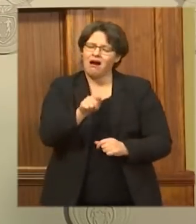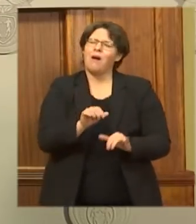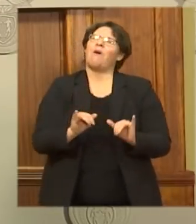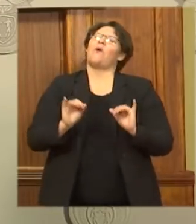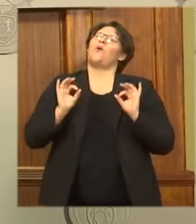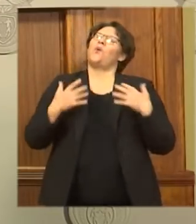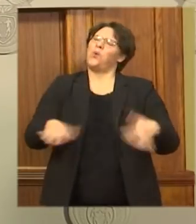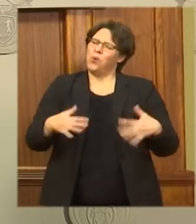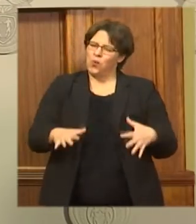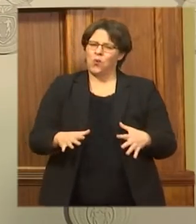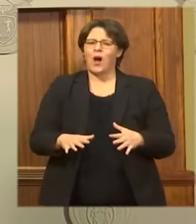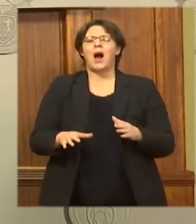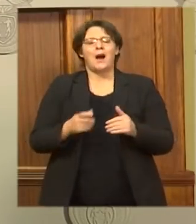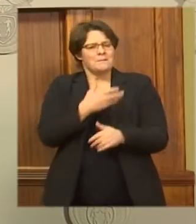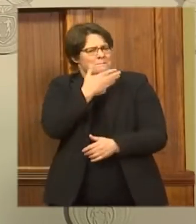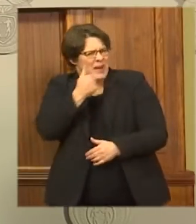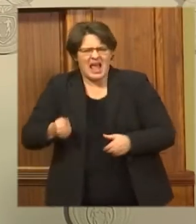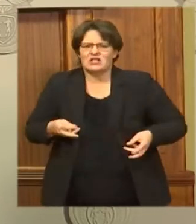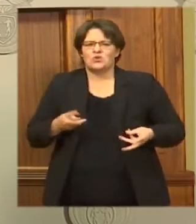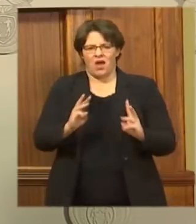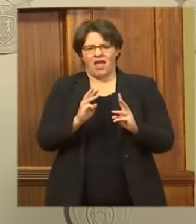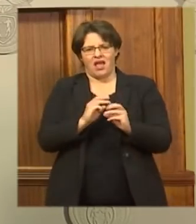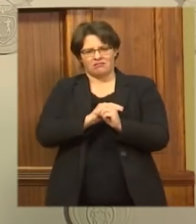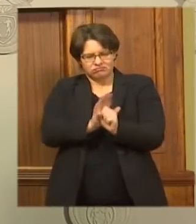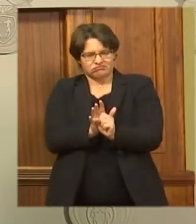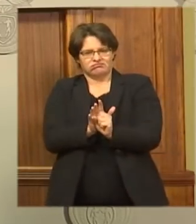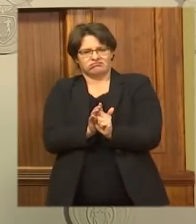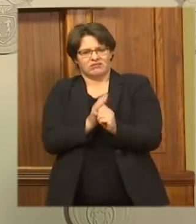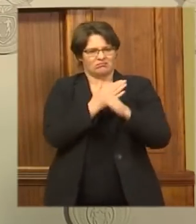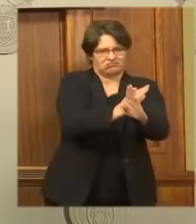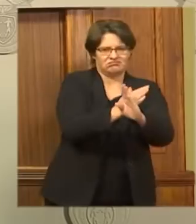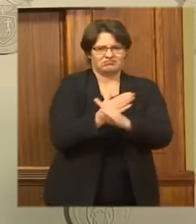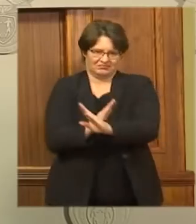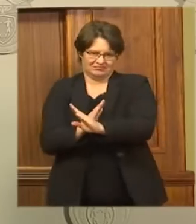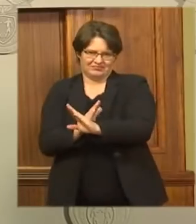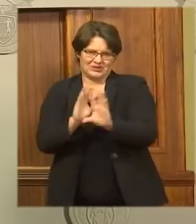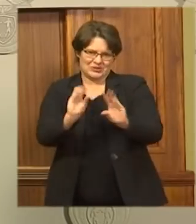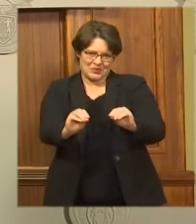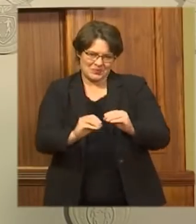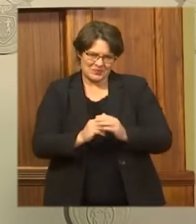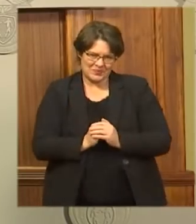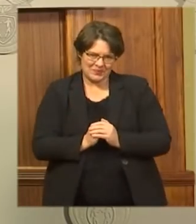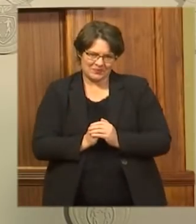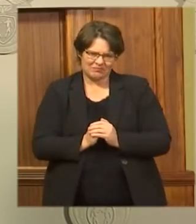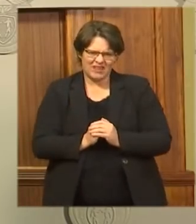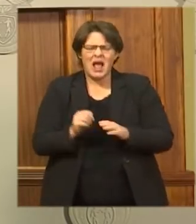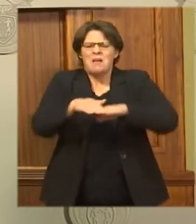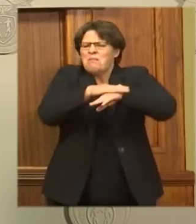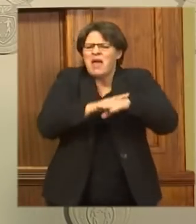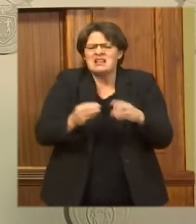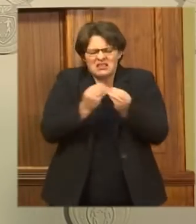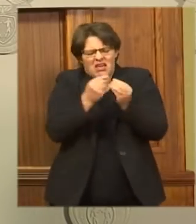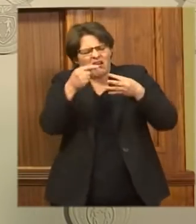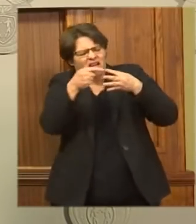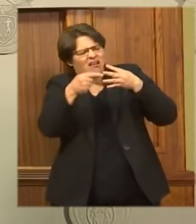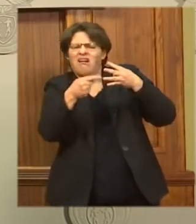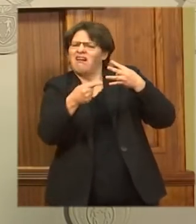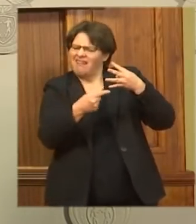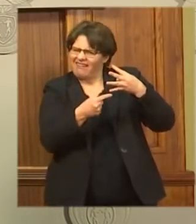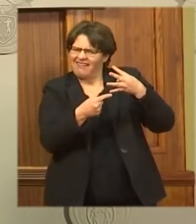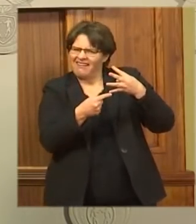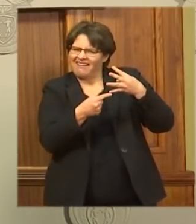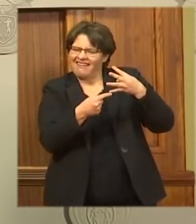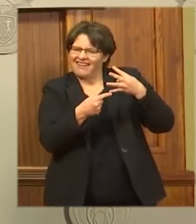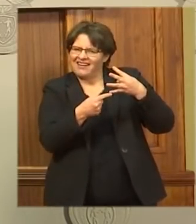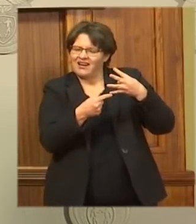effective ways of reducing the spread of the virus. These basic practices are